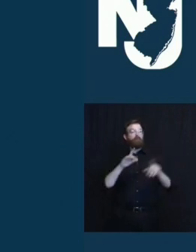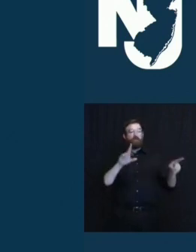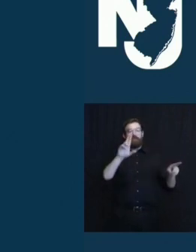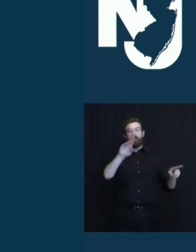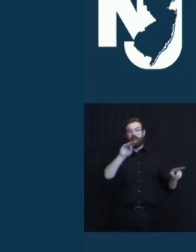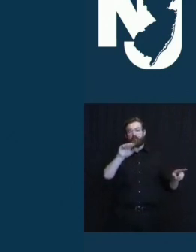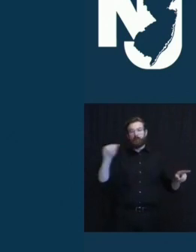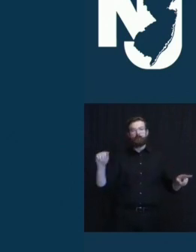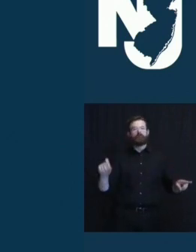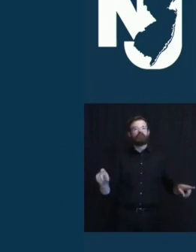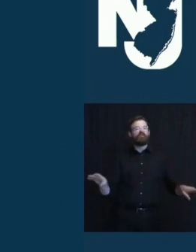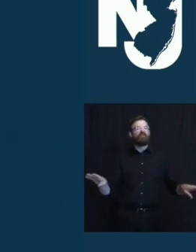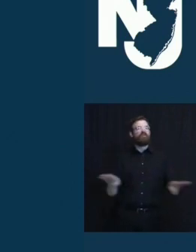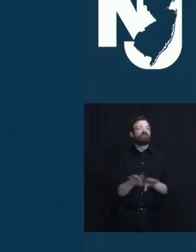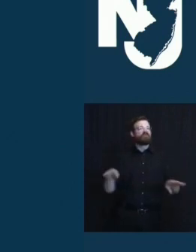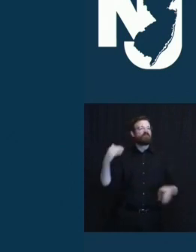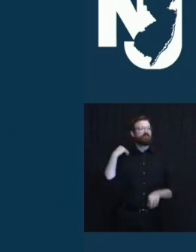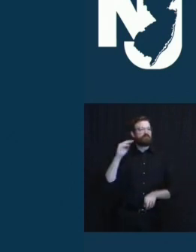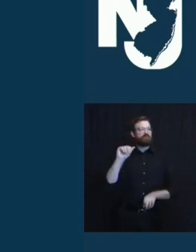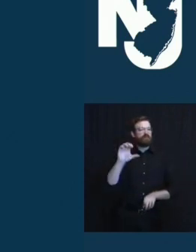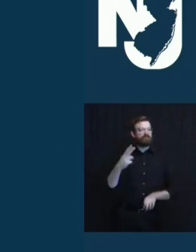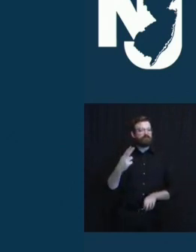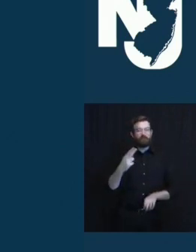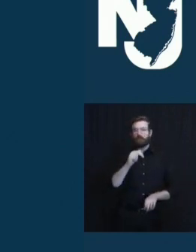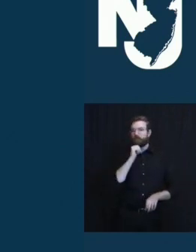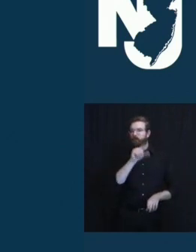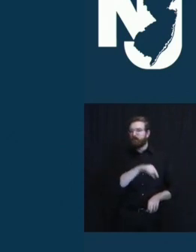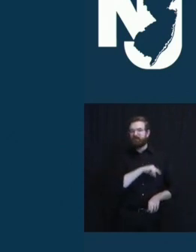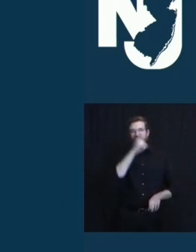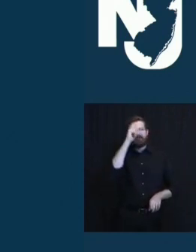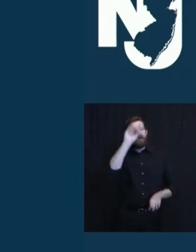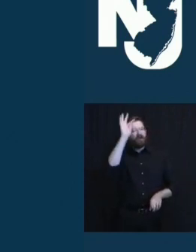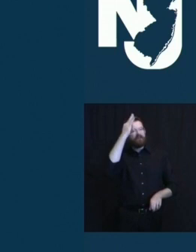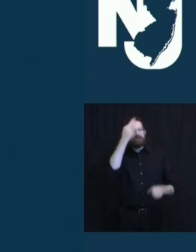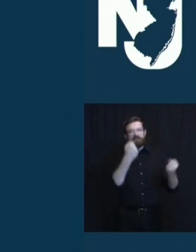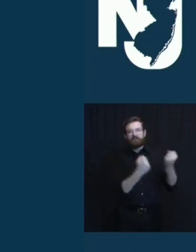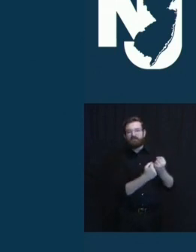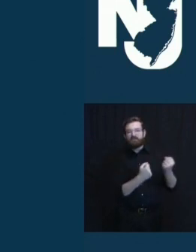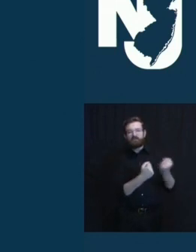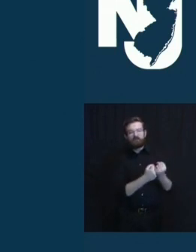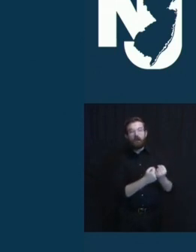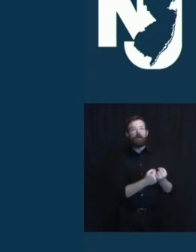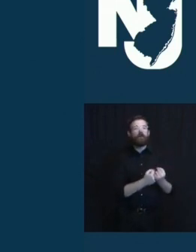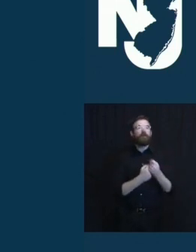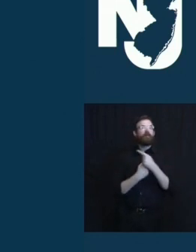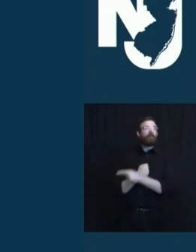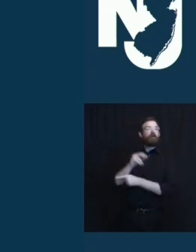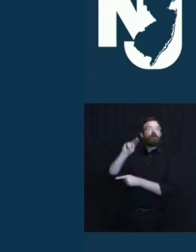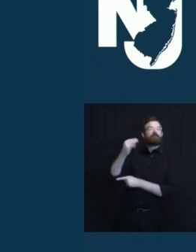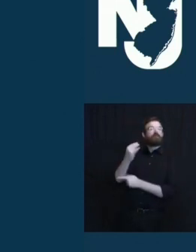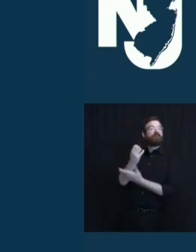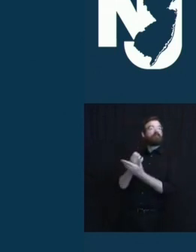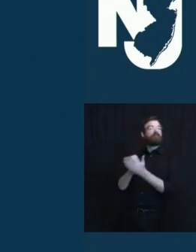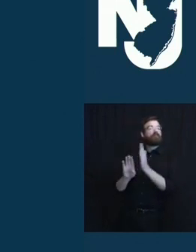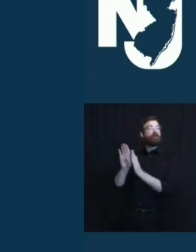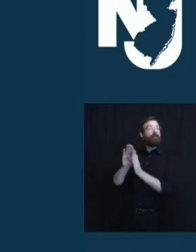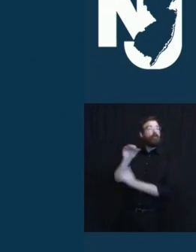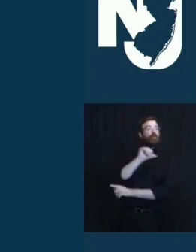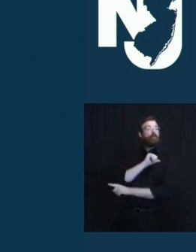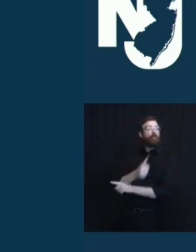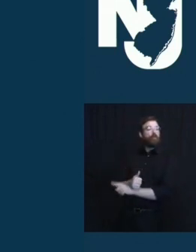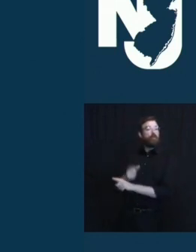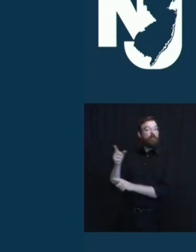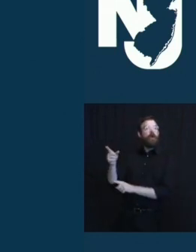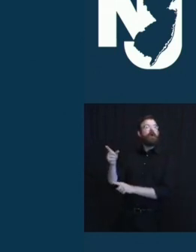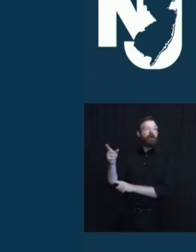in. And with a microloan from the EDA, Drew has been able to keep his 4 part-time instructors on the payroll, as well as